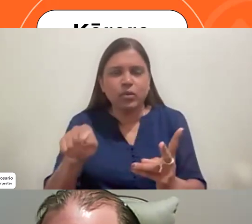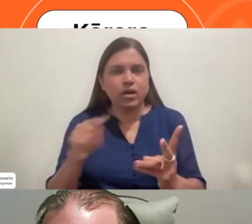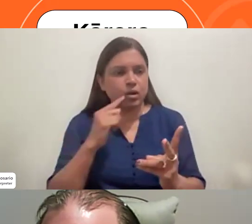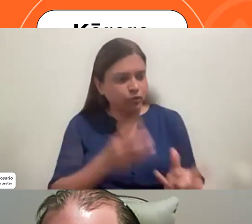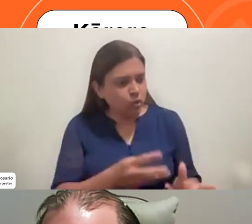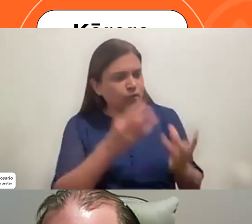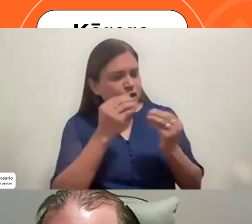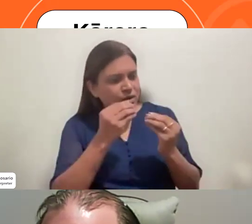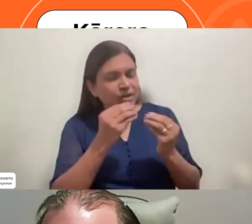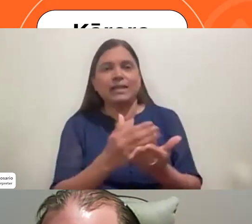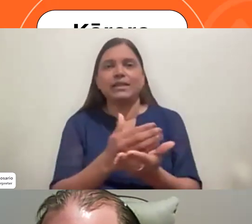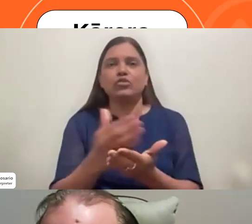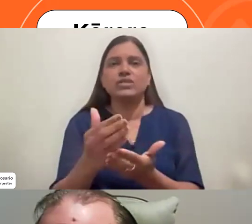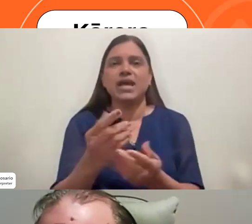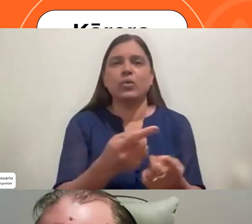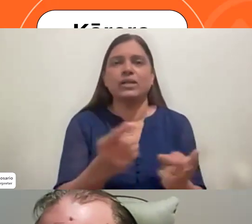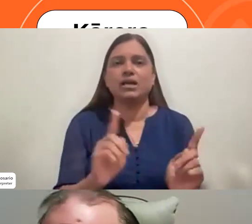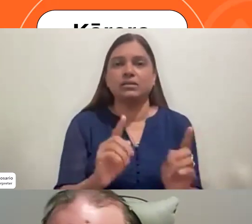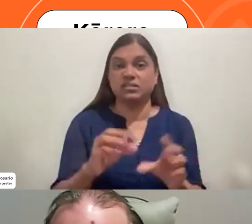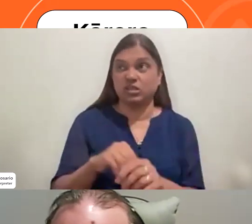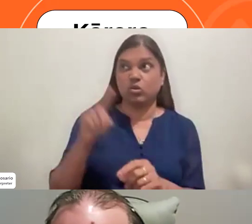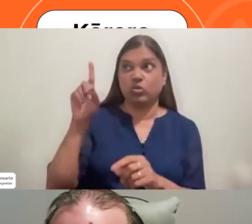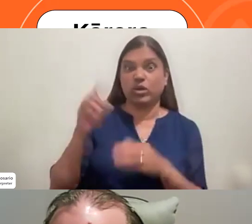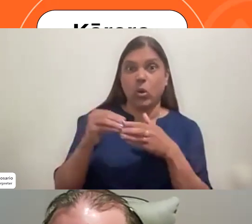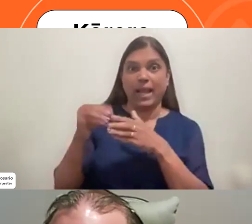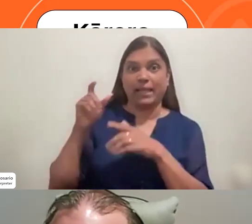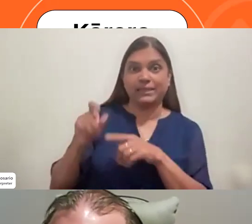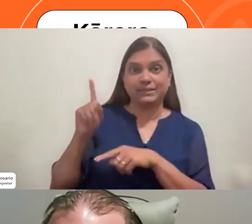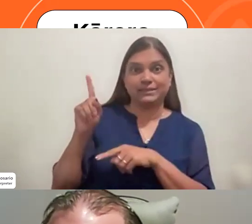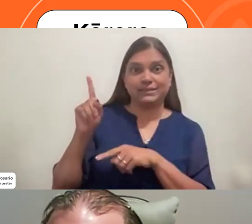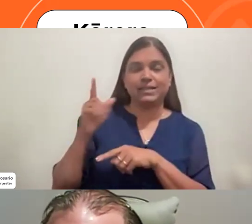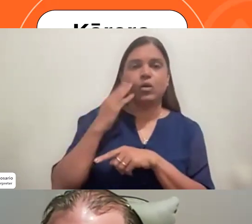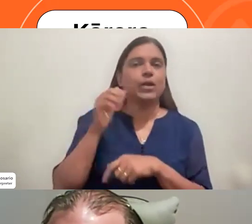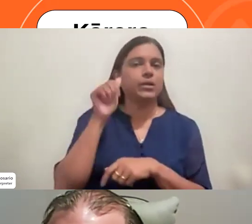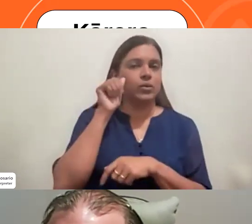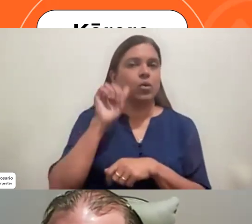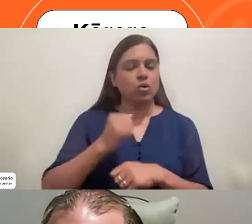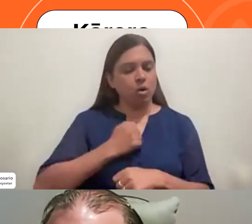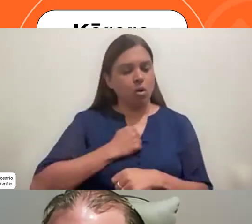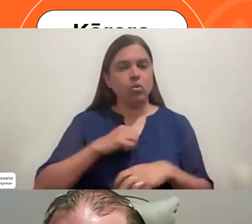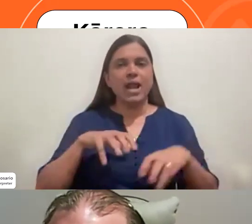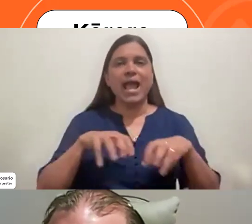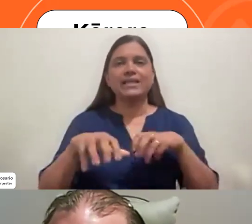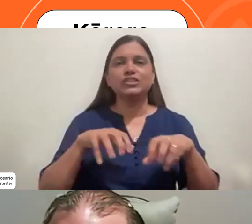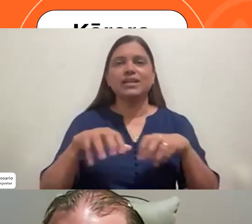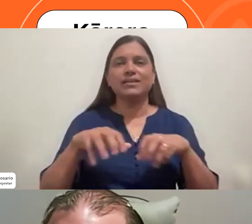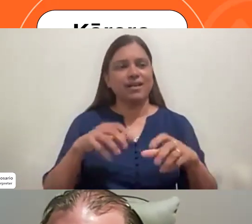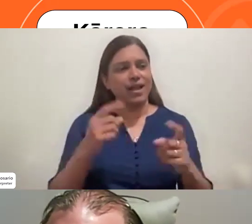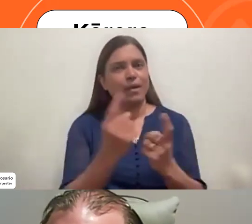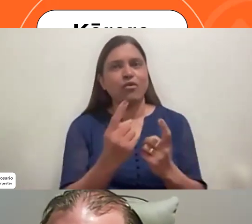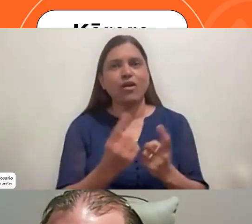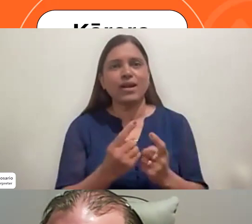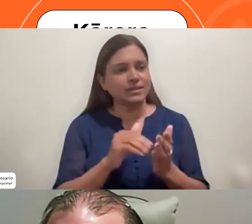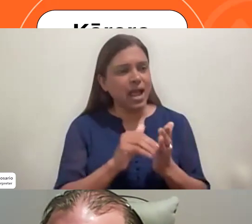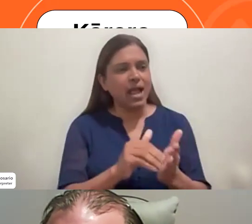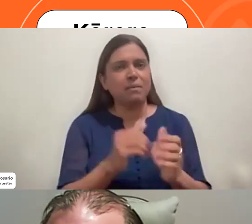this space, including your leaders, and when you know that your own actions in the products you build are helping to make